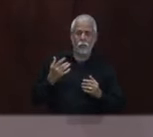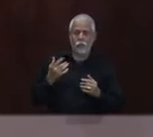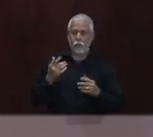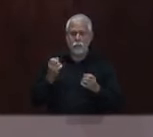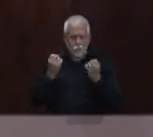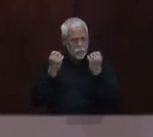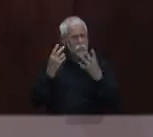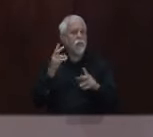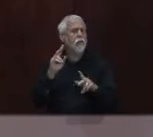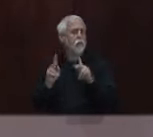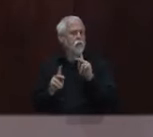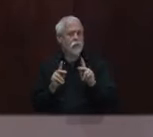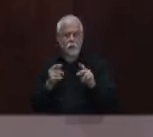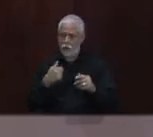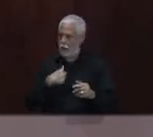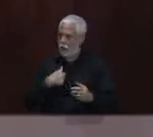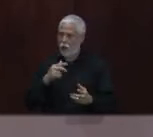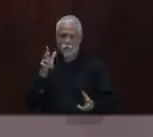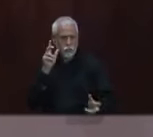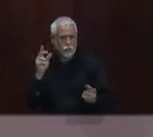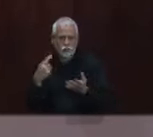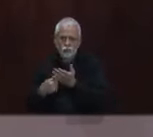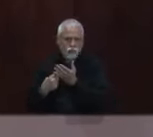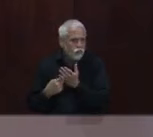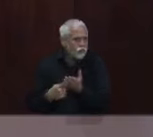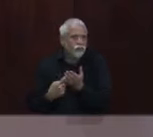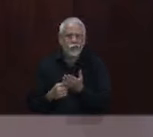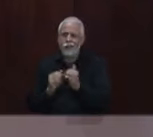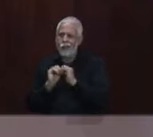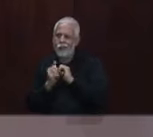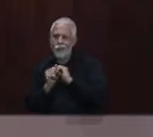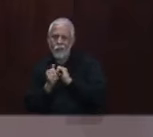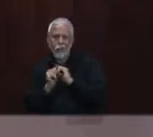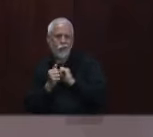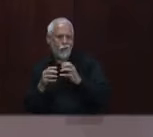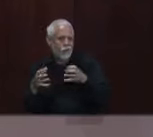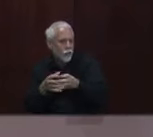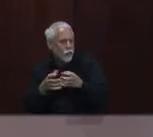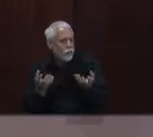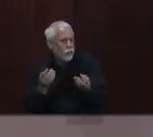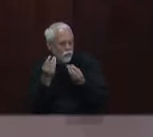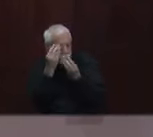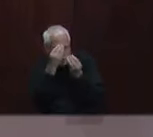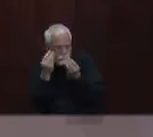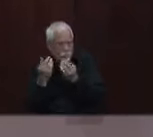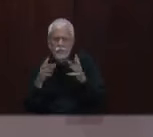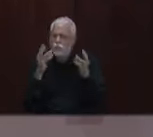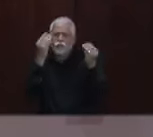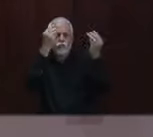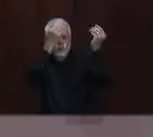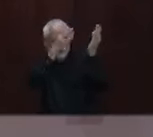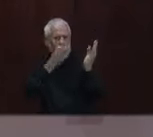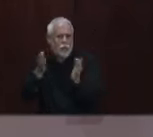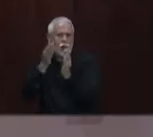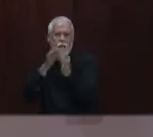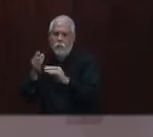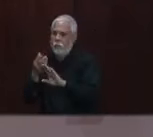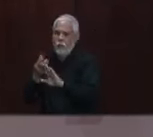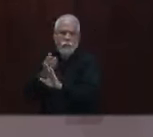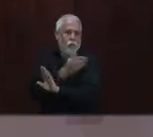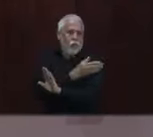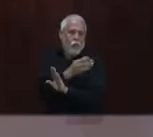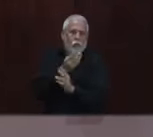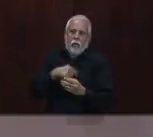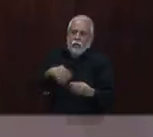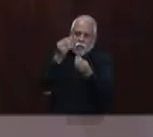have, I'm hearing conversations about how they're going to get together. They're already thinking about this, even before we give